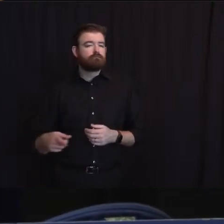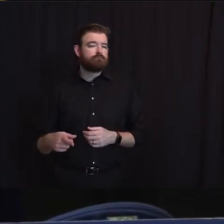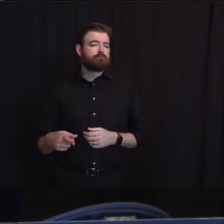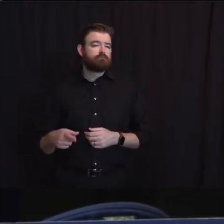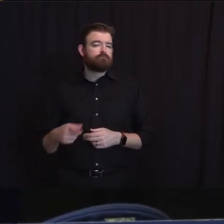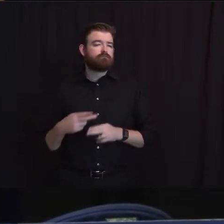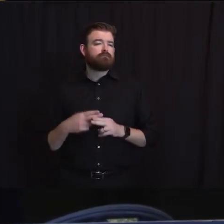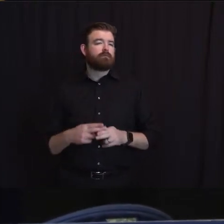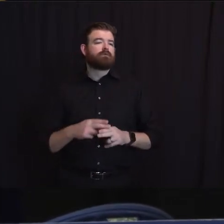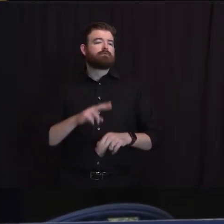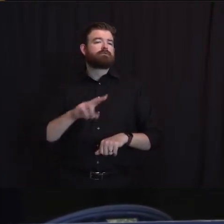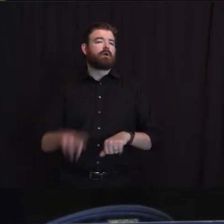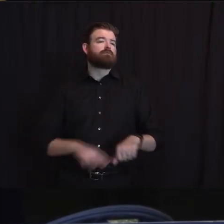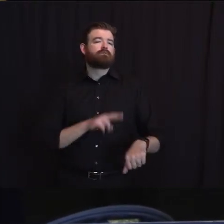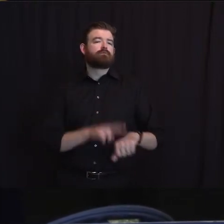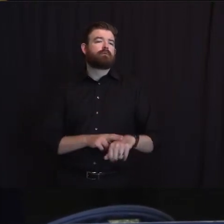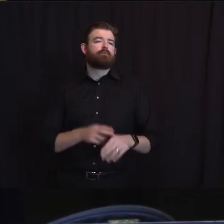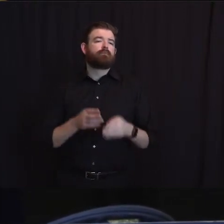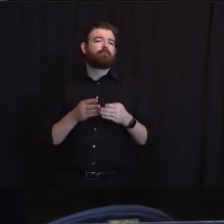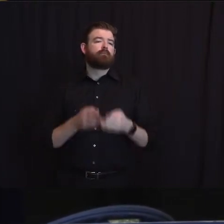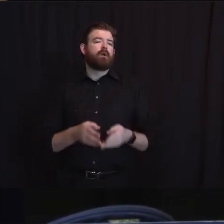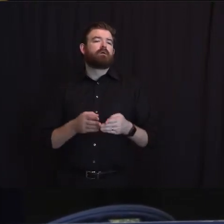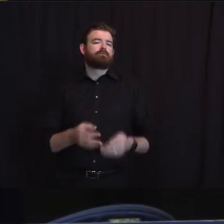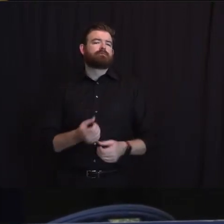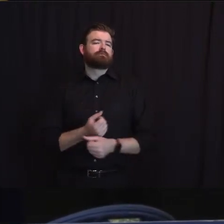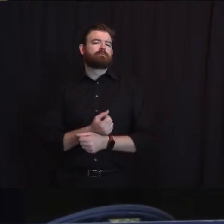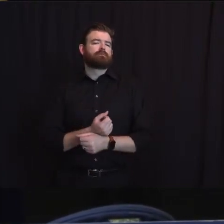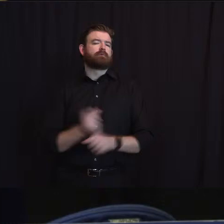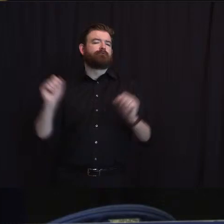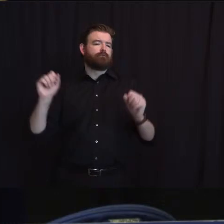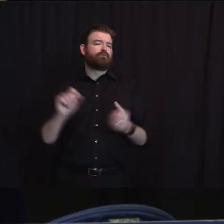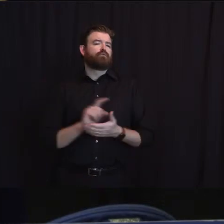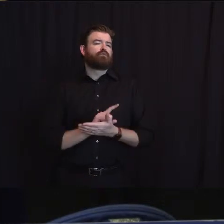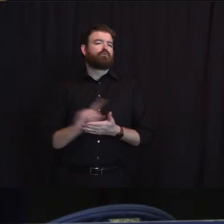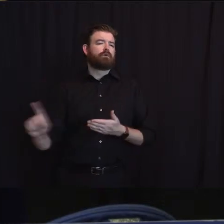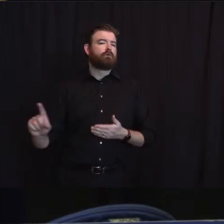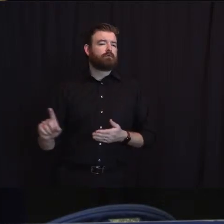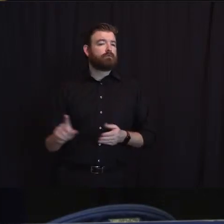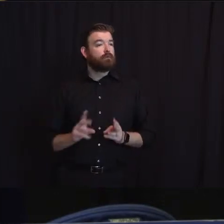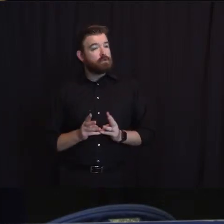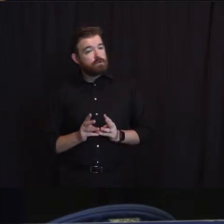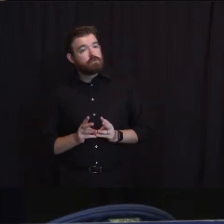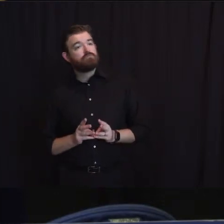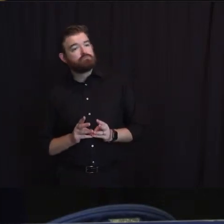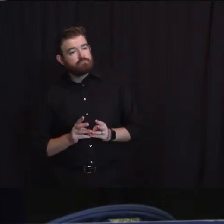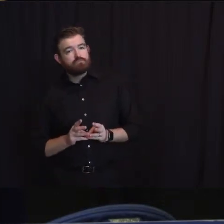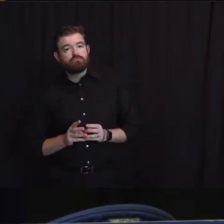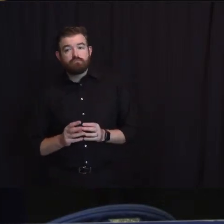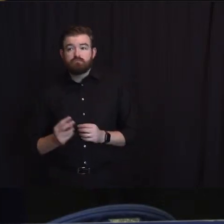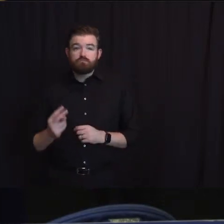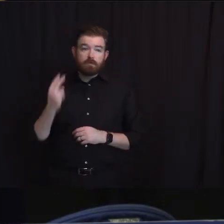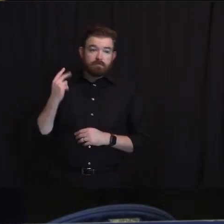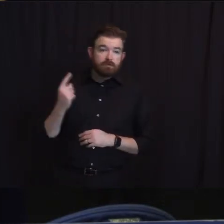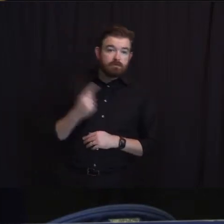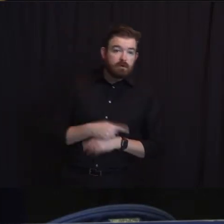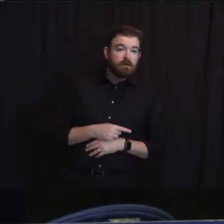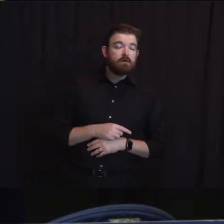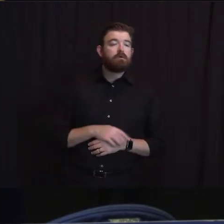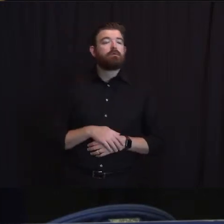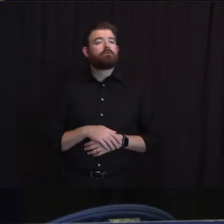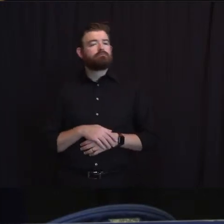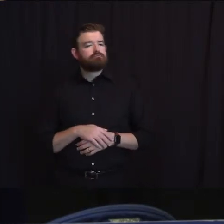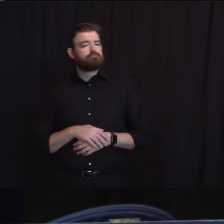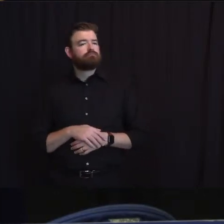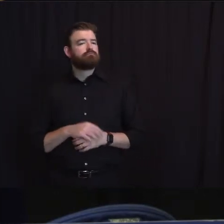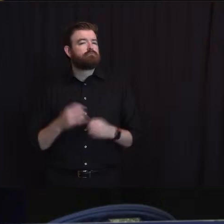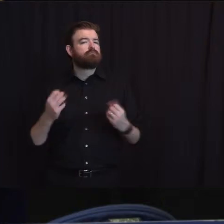know that with the warmer weather and certainly with Memorial Day weekend, the number of recreational boaters,